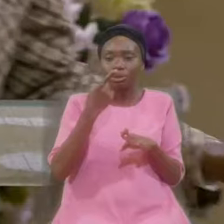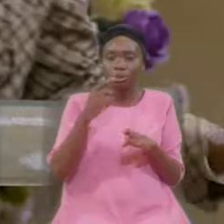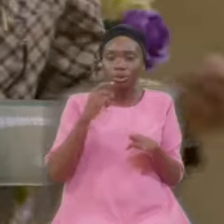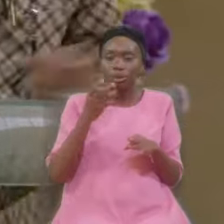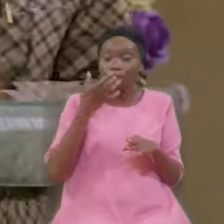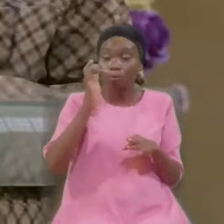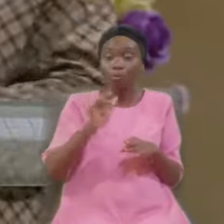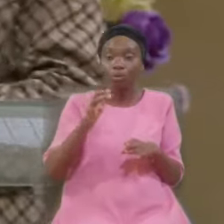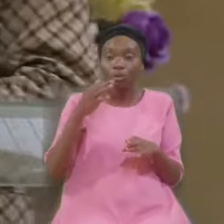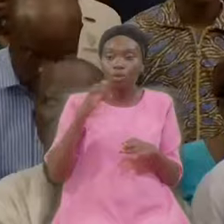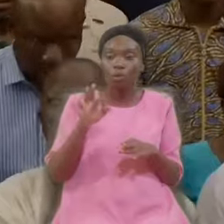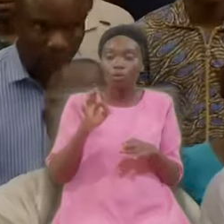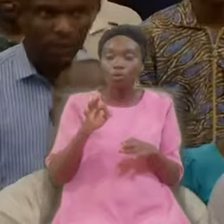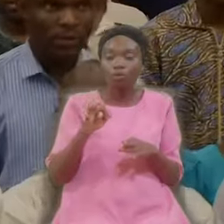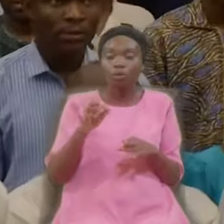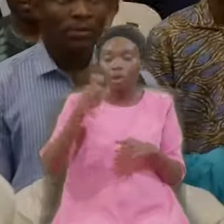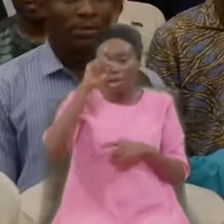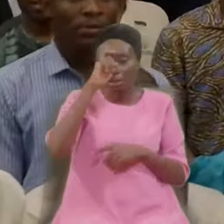land."